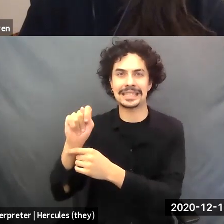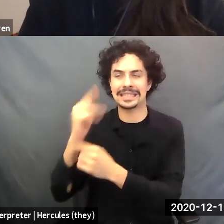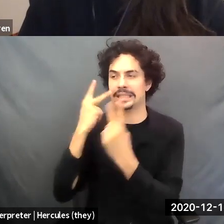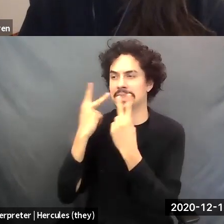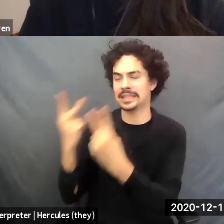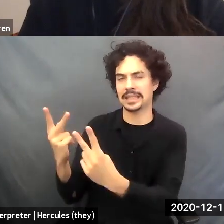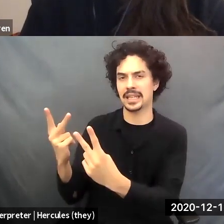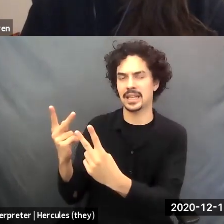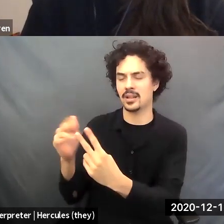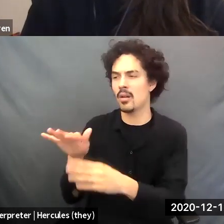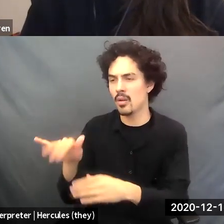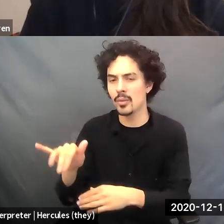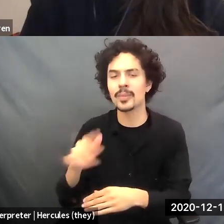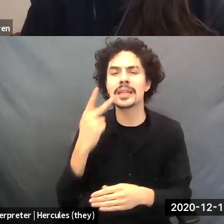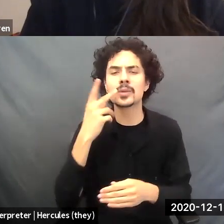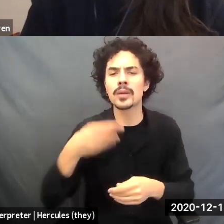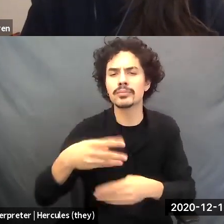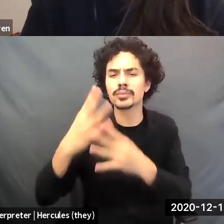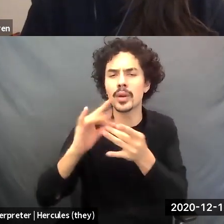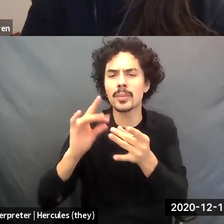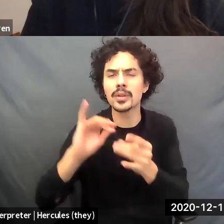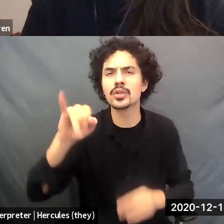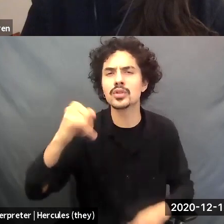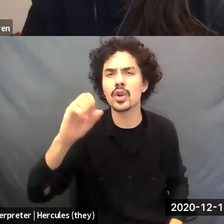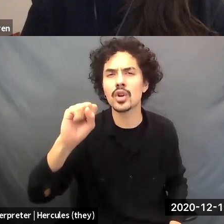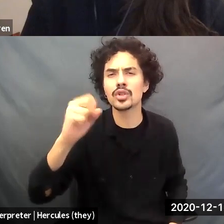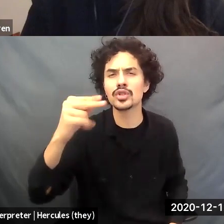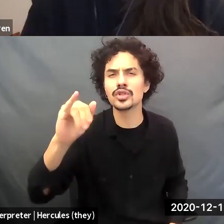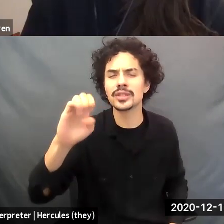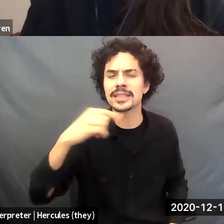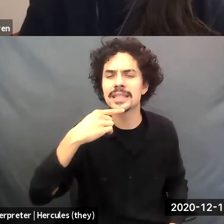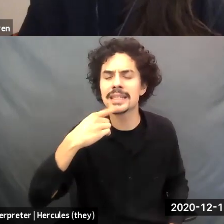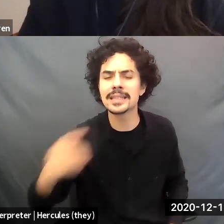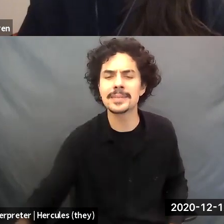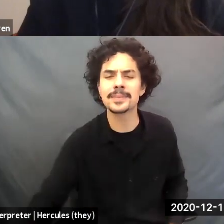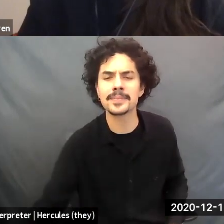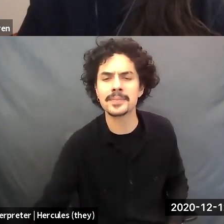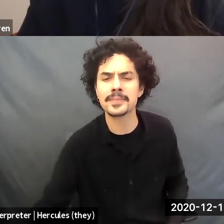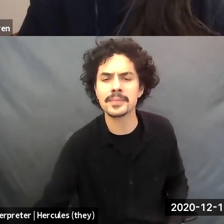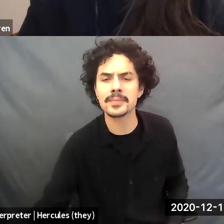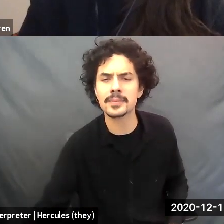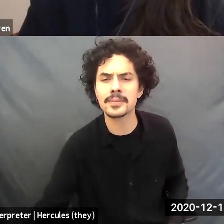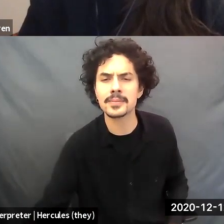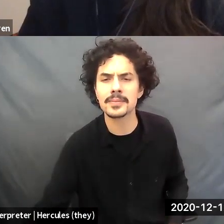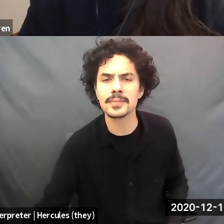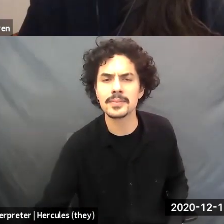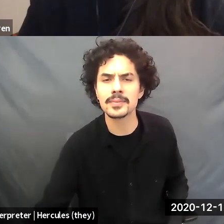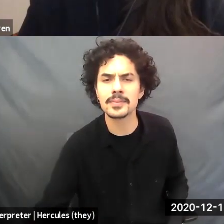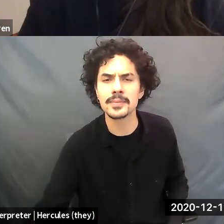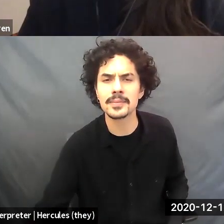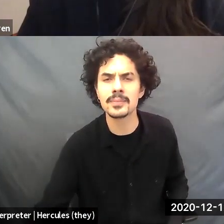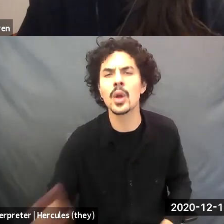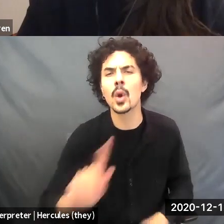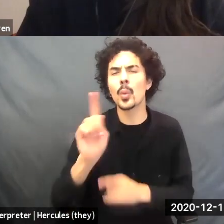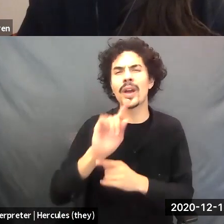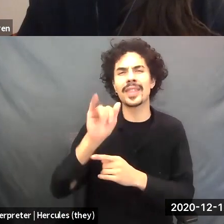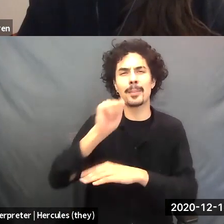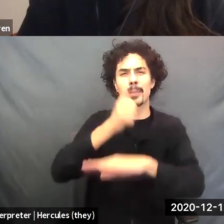which from Joshi asked where these monuments actually are situated,